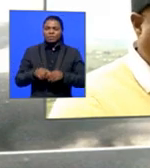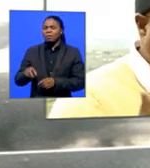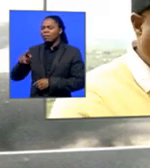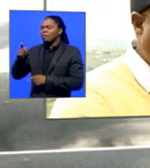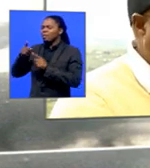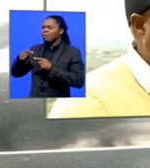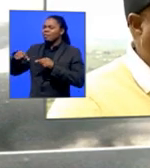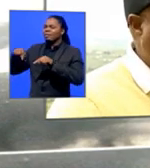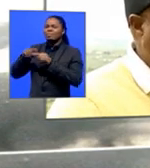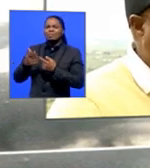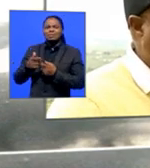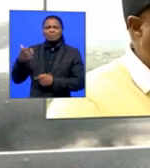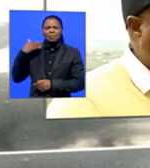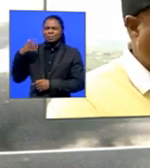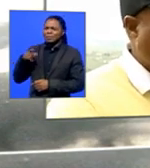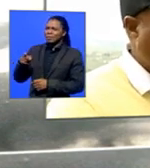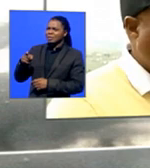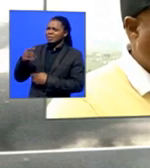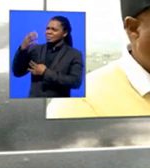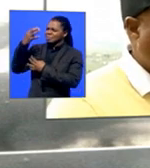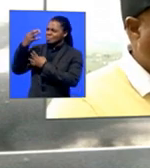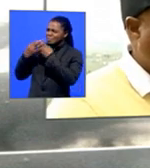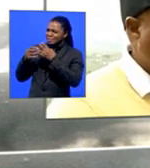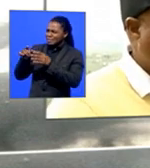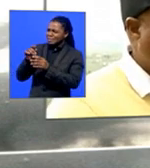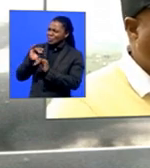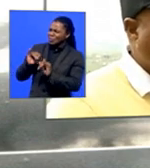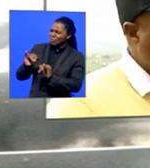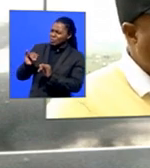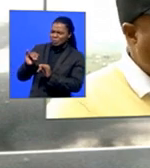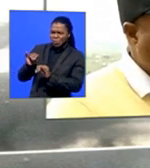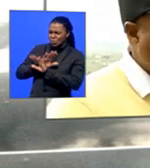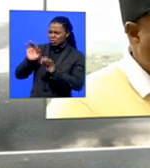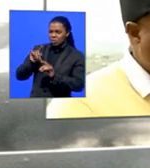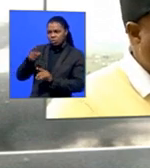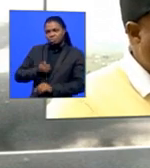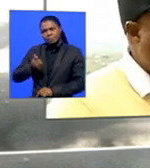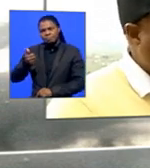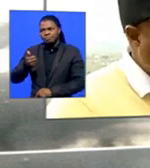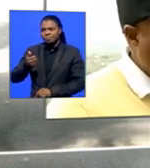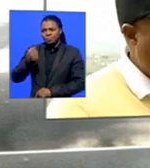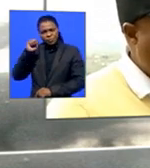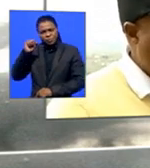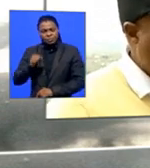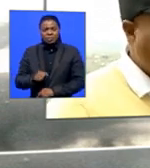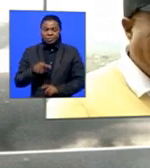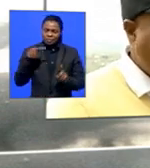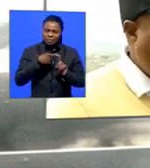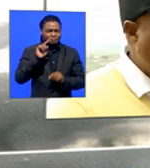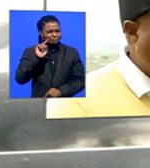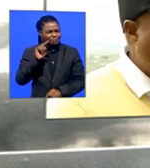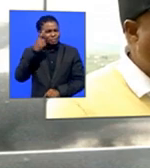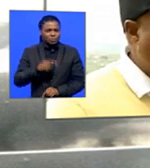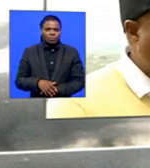against draconian prison conditions. And of course, he was the first to